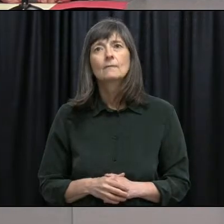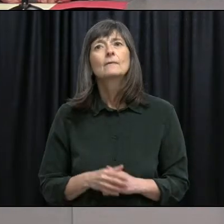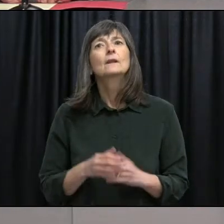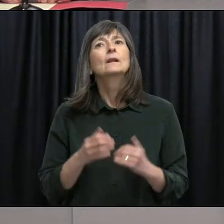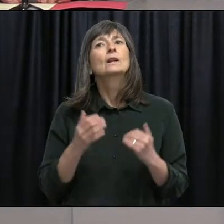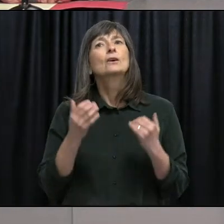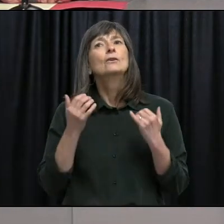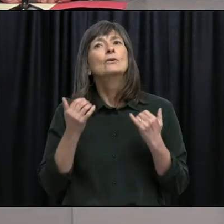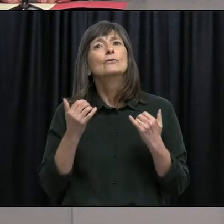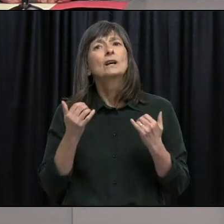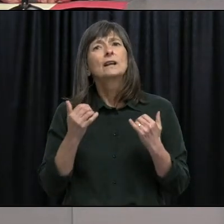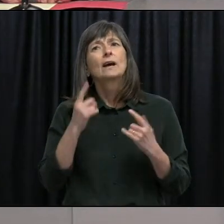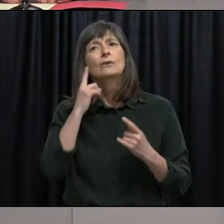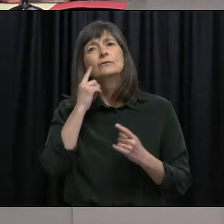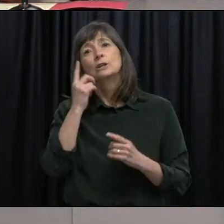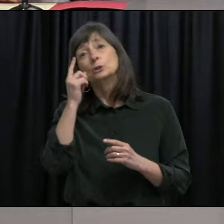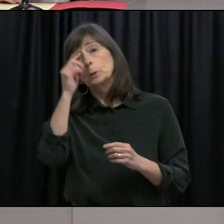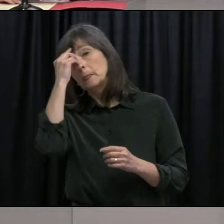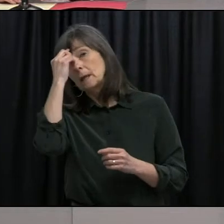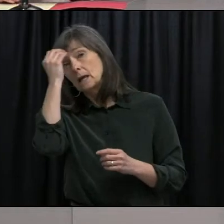be vaccinated?